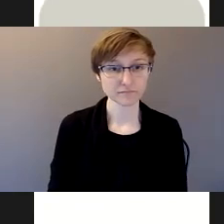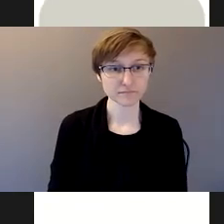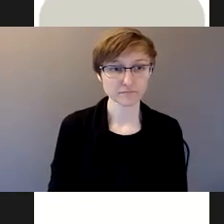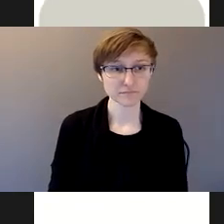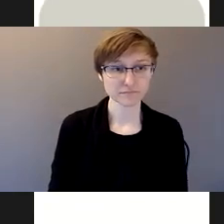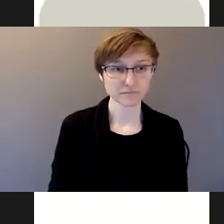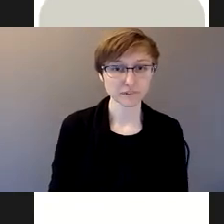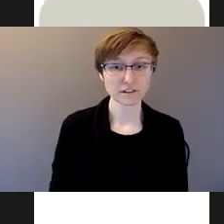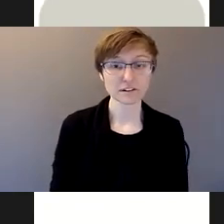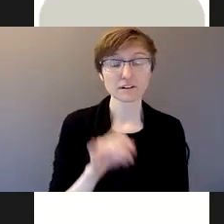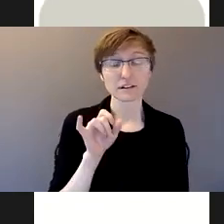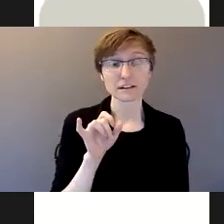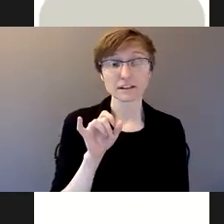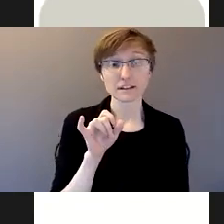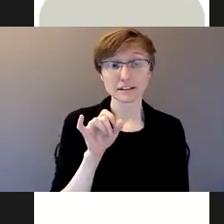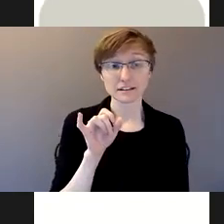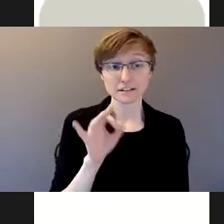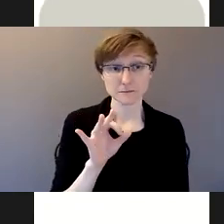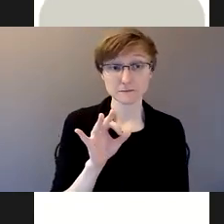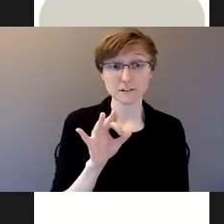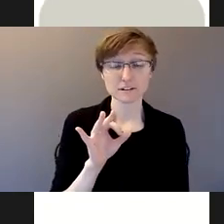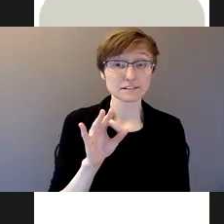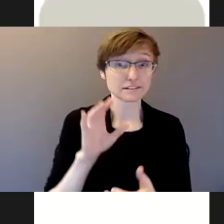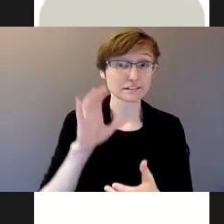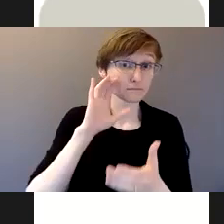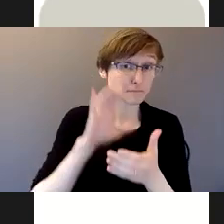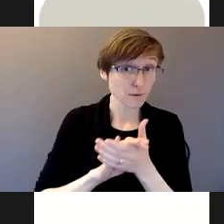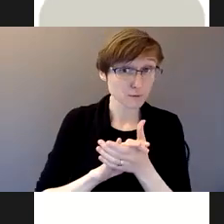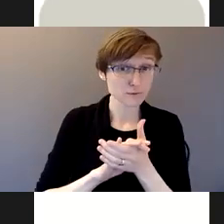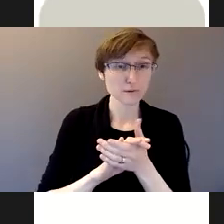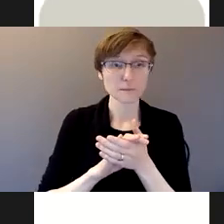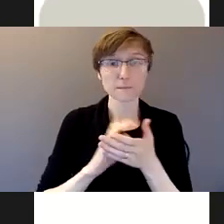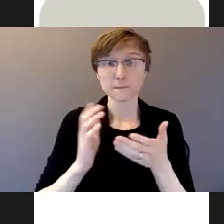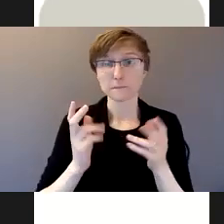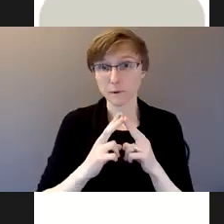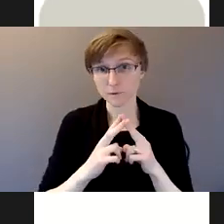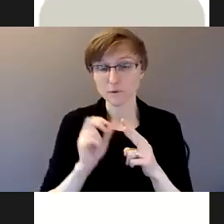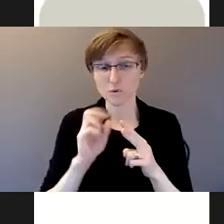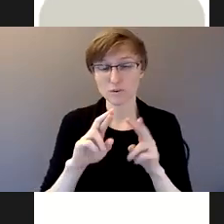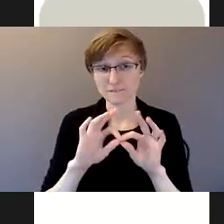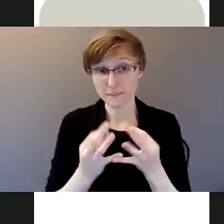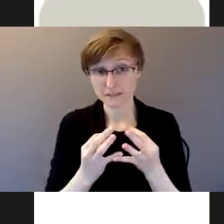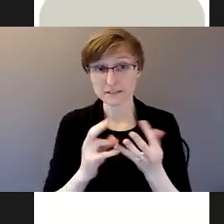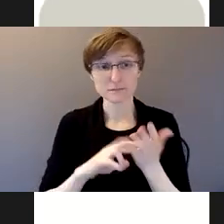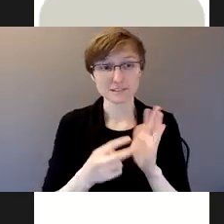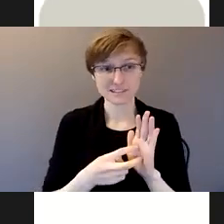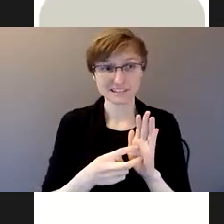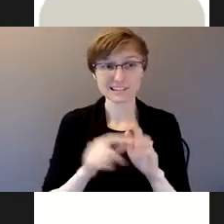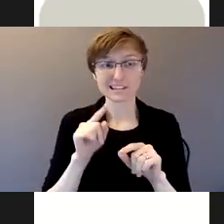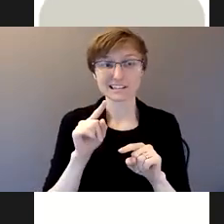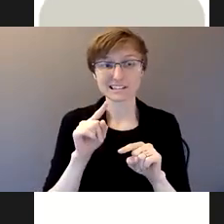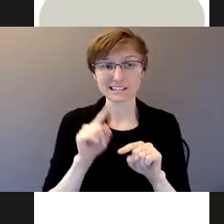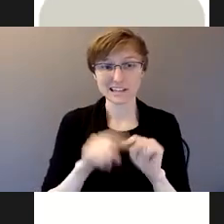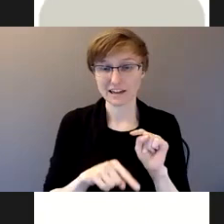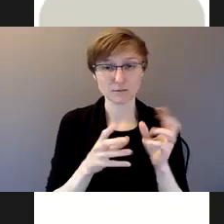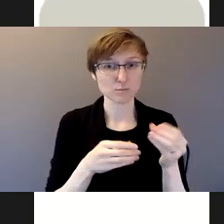their spouse or partner or relative, they cannot provide healthcare to the grantor or for compensation. They also can't